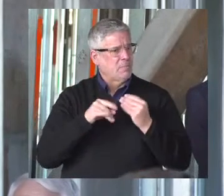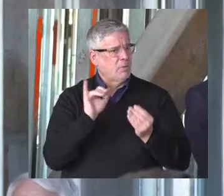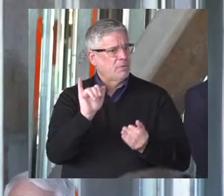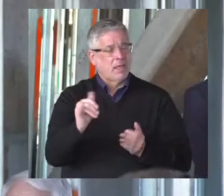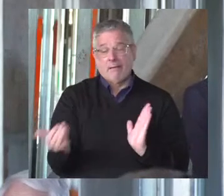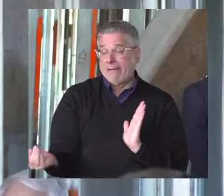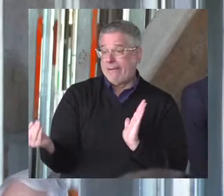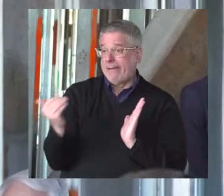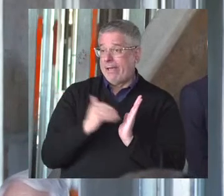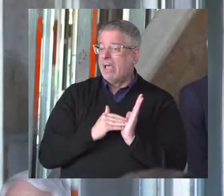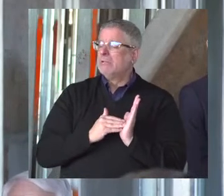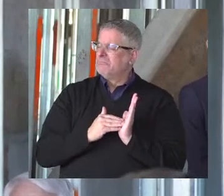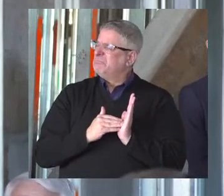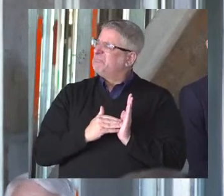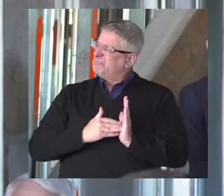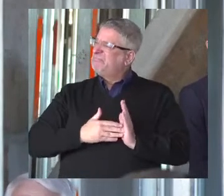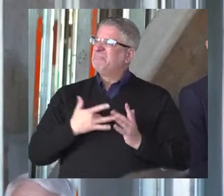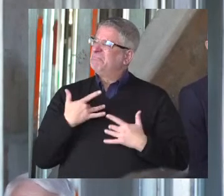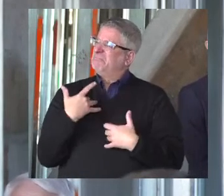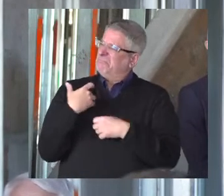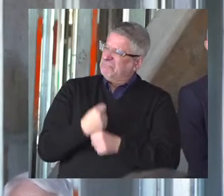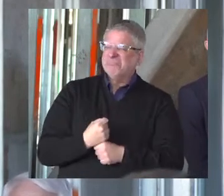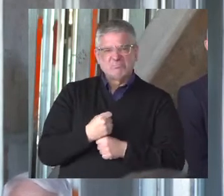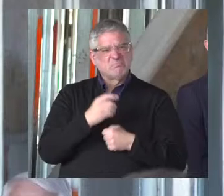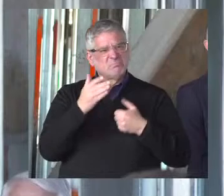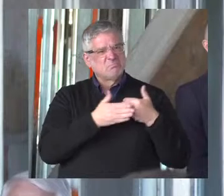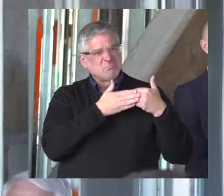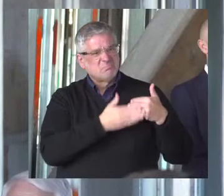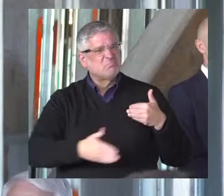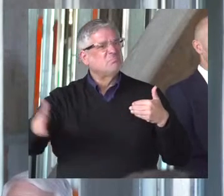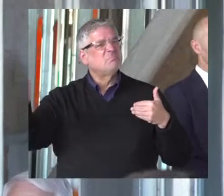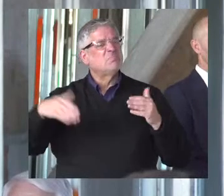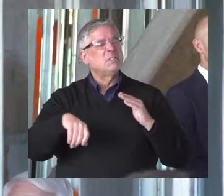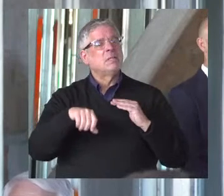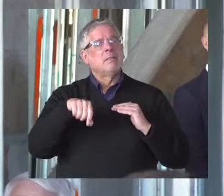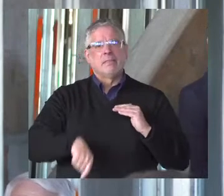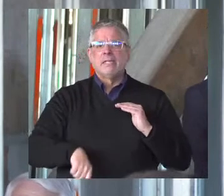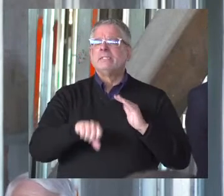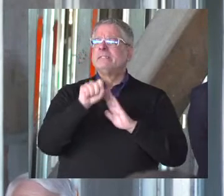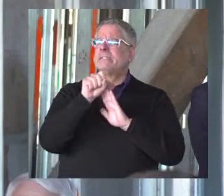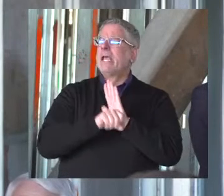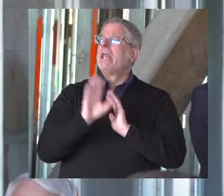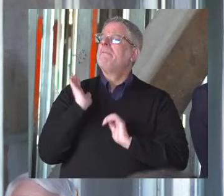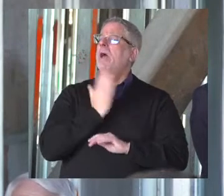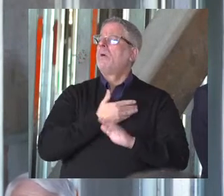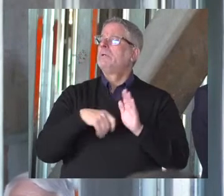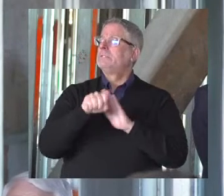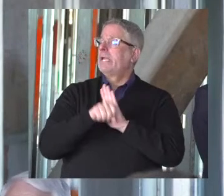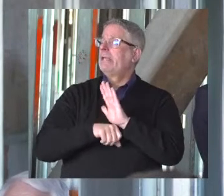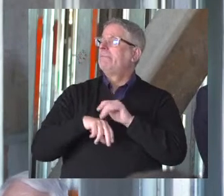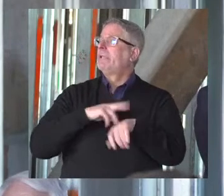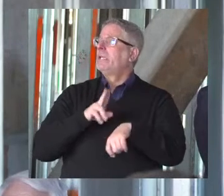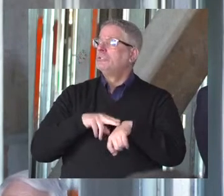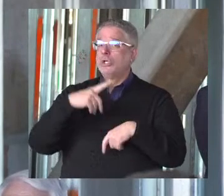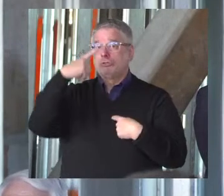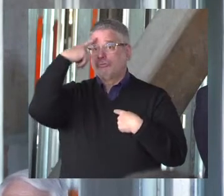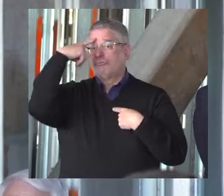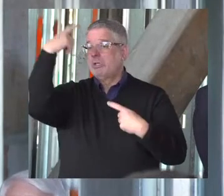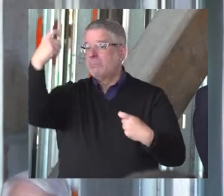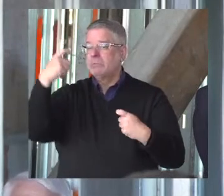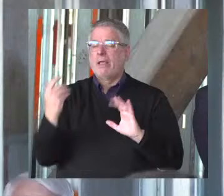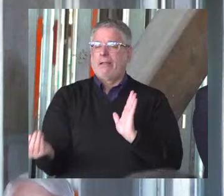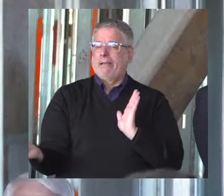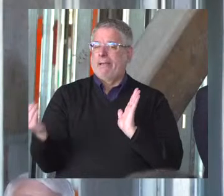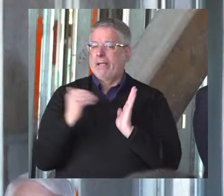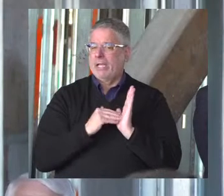And again, it gives me confidence moving forward about the state of this state, the state of our nation, a state of dreamers, and